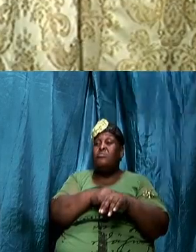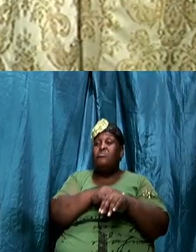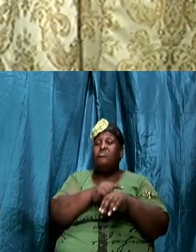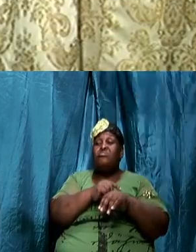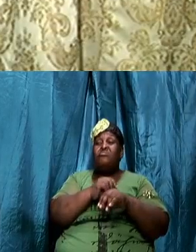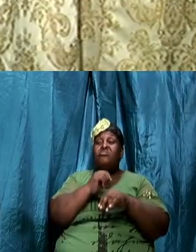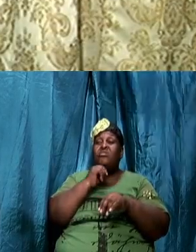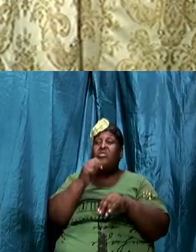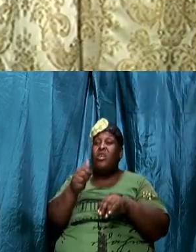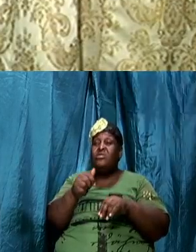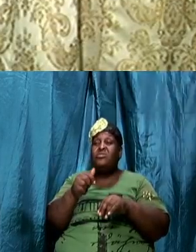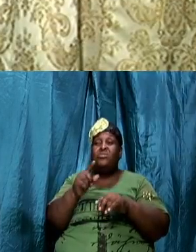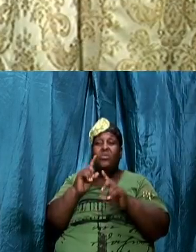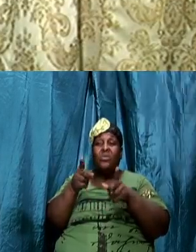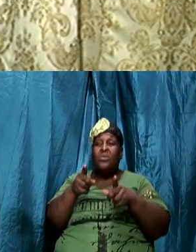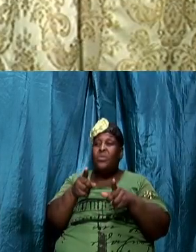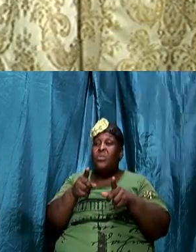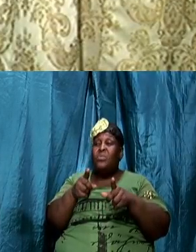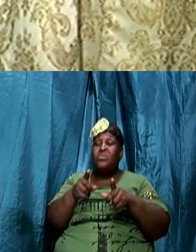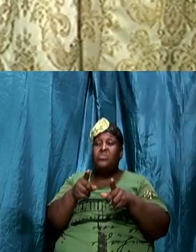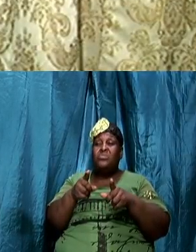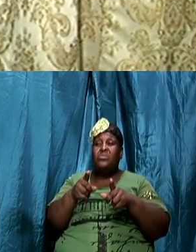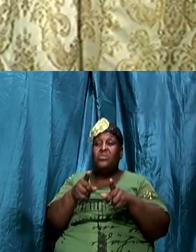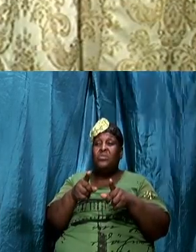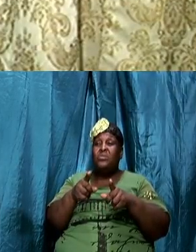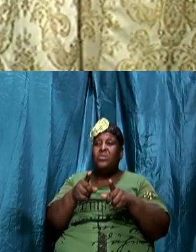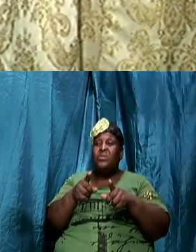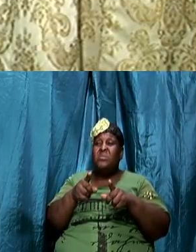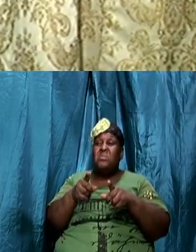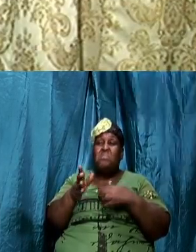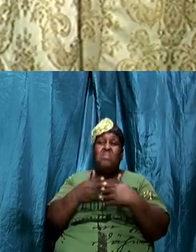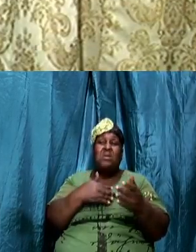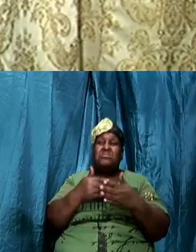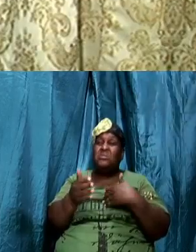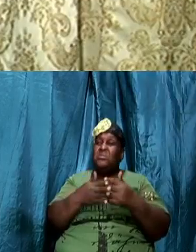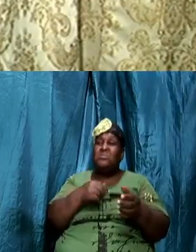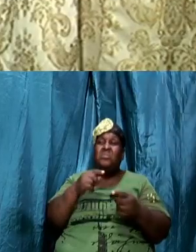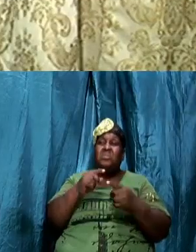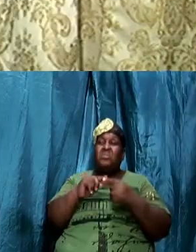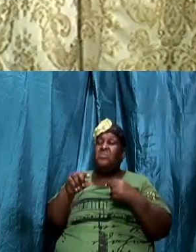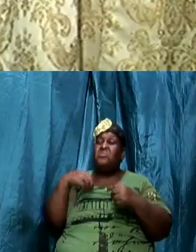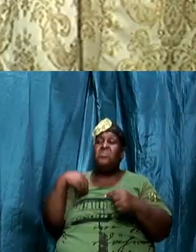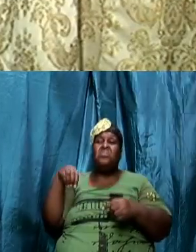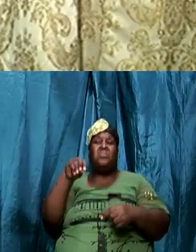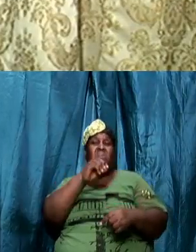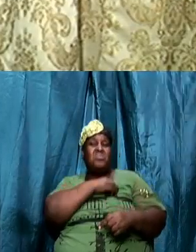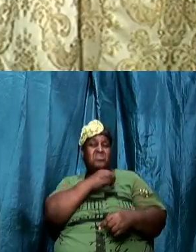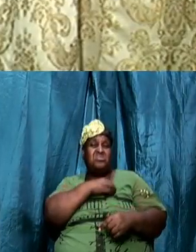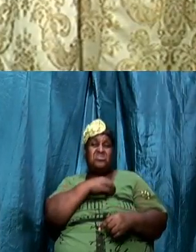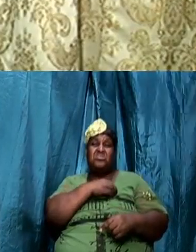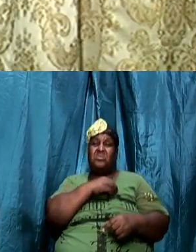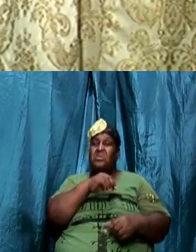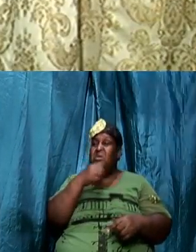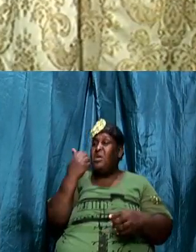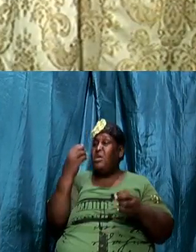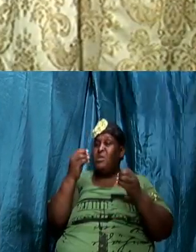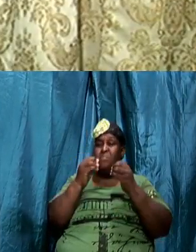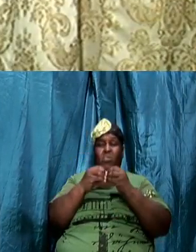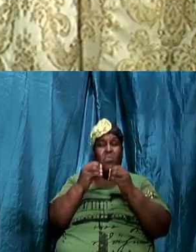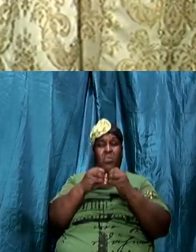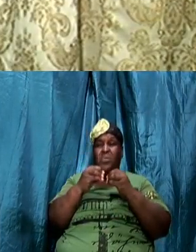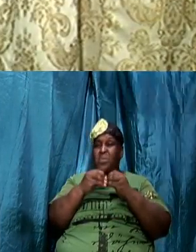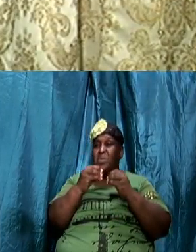once sensitive to, yes, things that we were once sensitive to, we are no